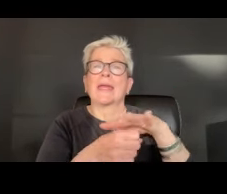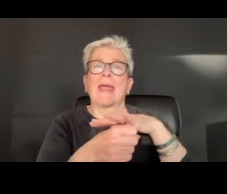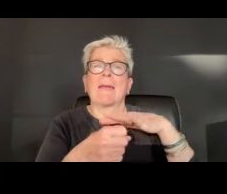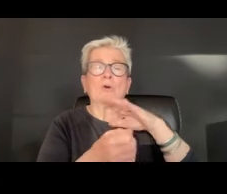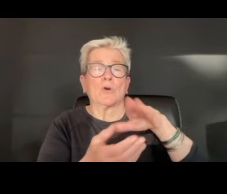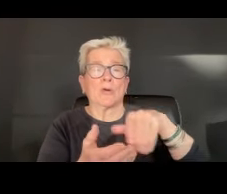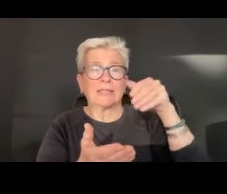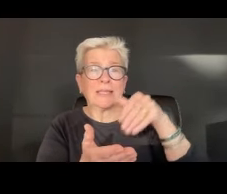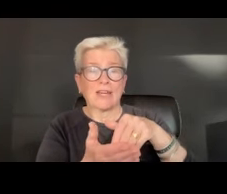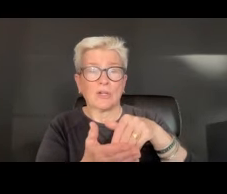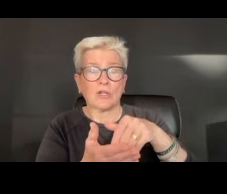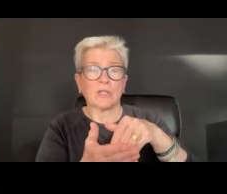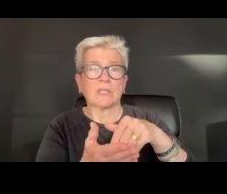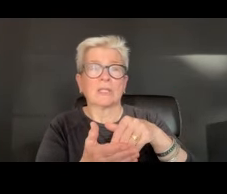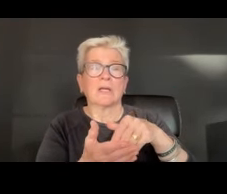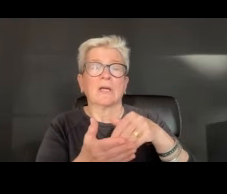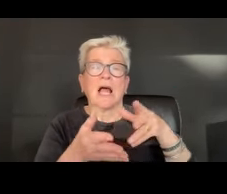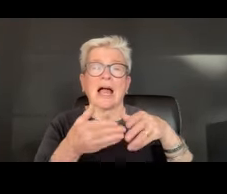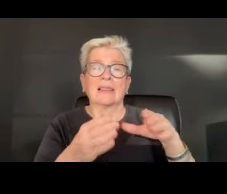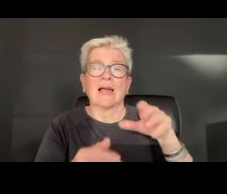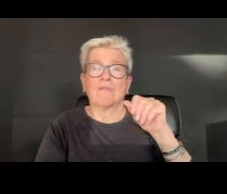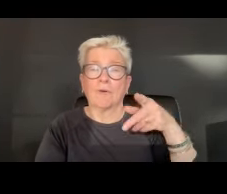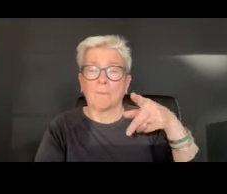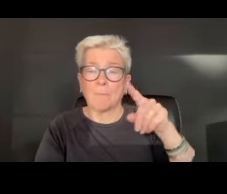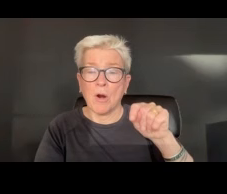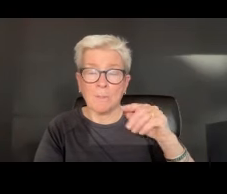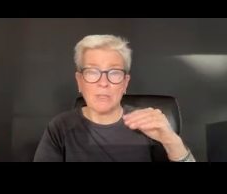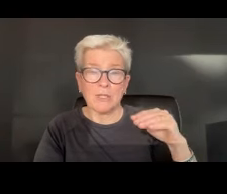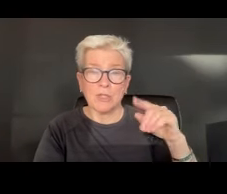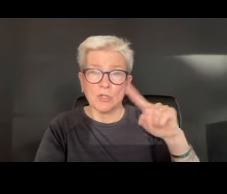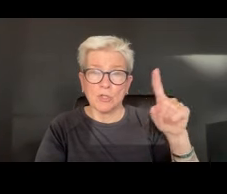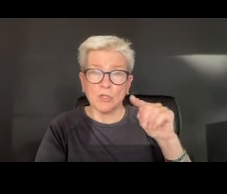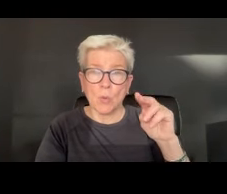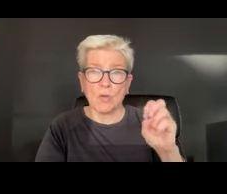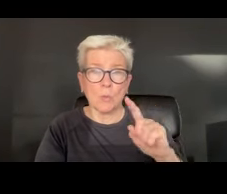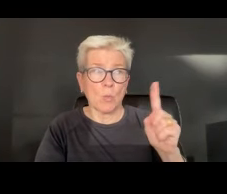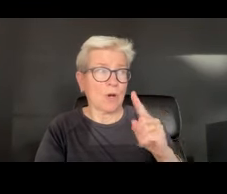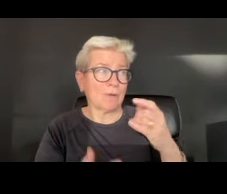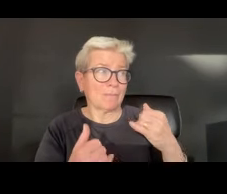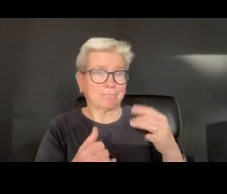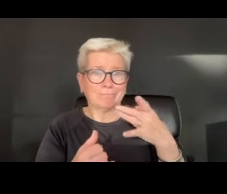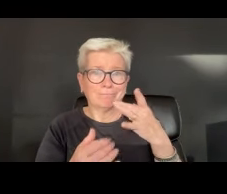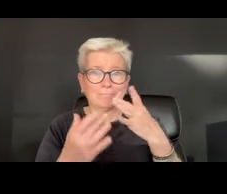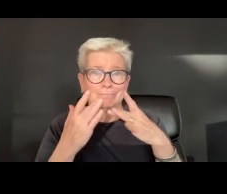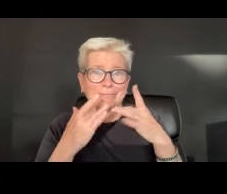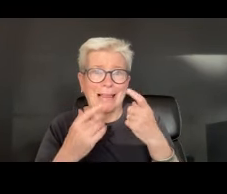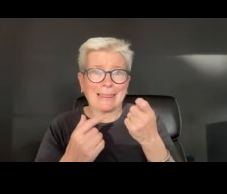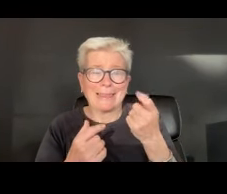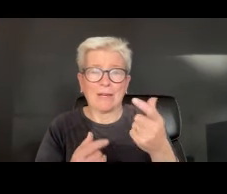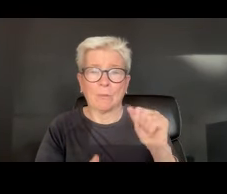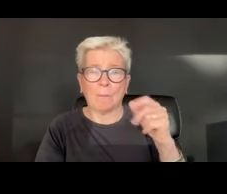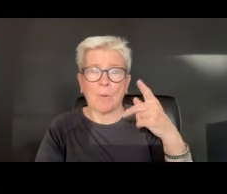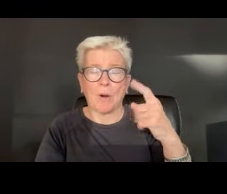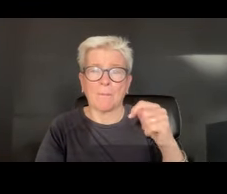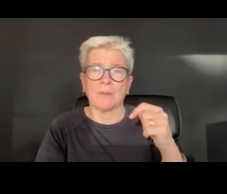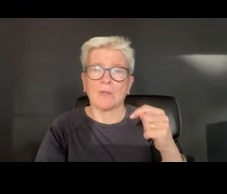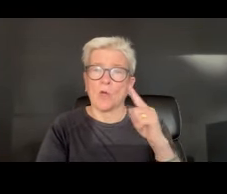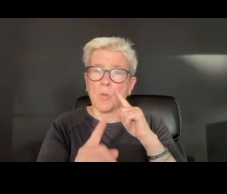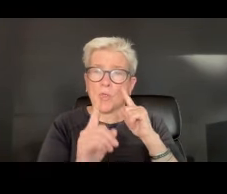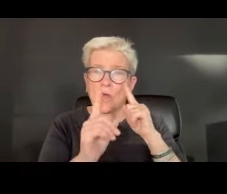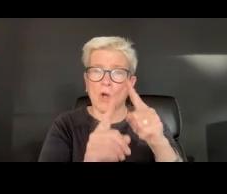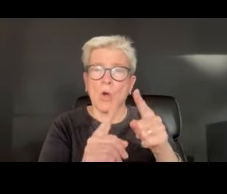for apartment zoning in areas that currently have very little. And one of the goals there is to allow people to